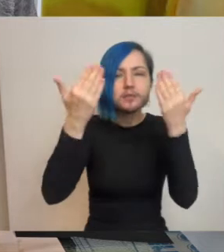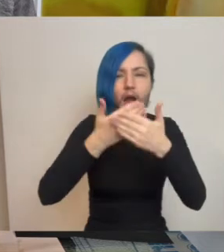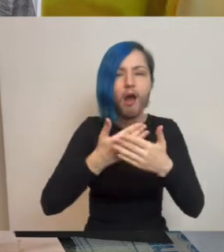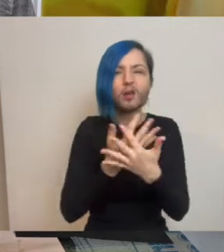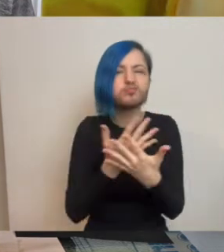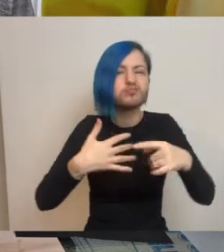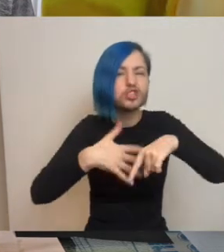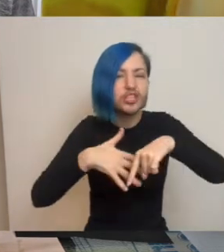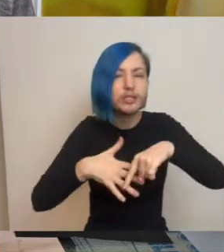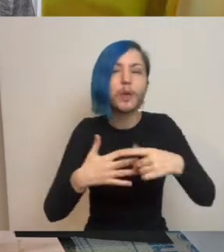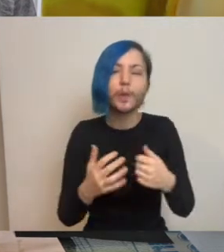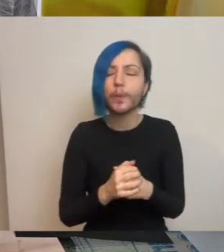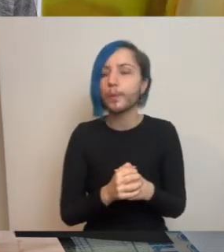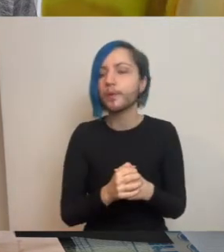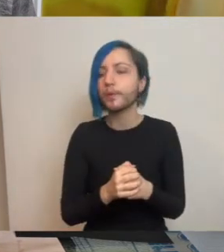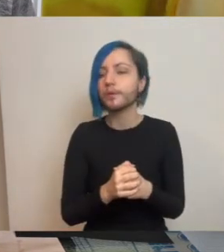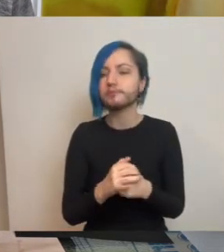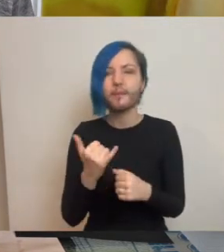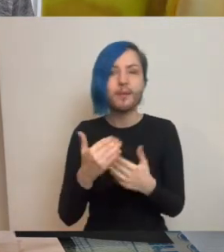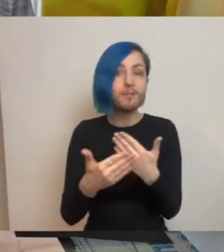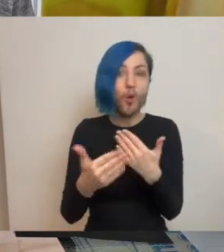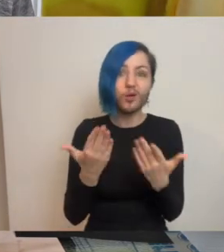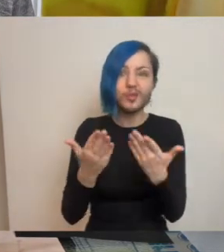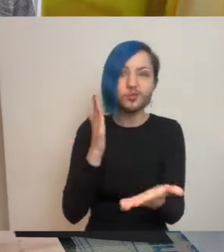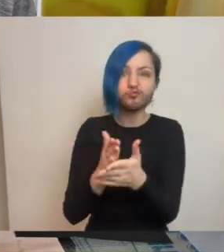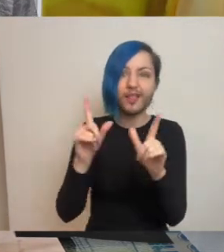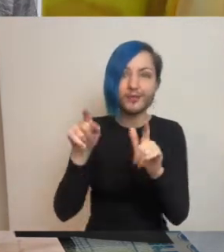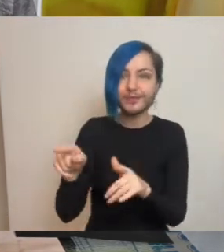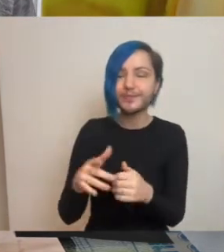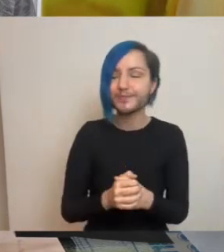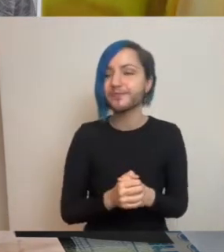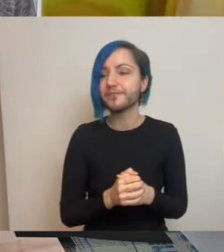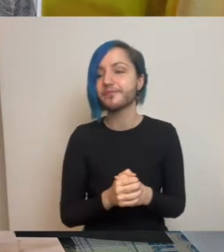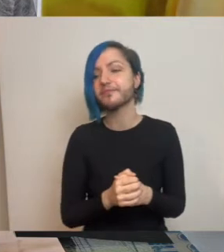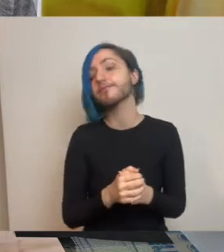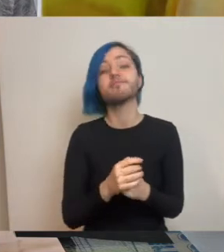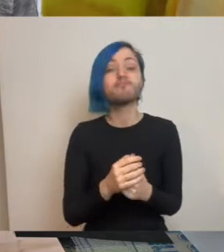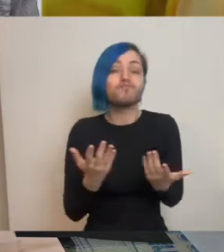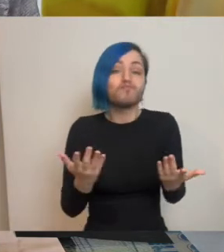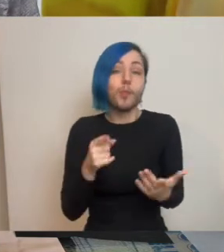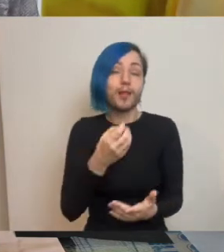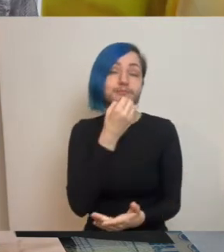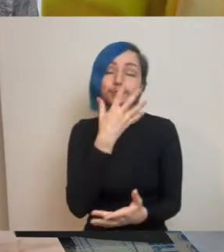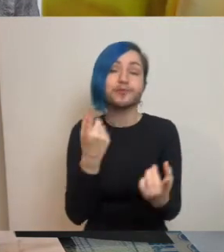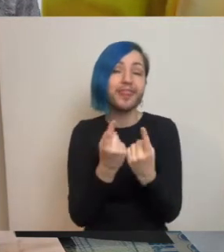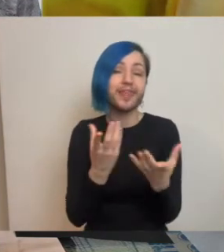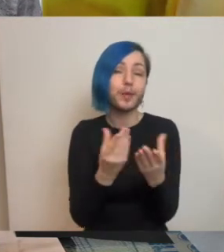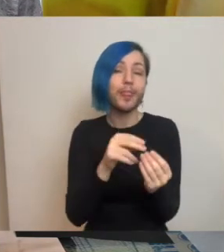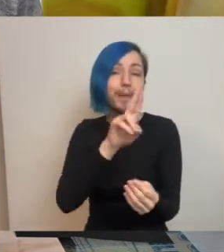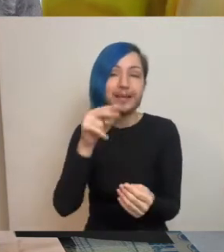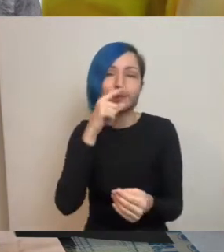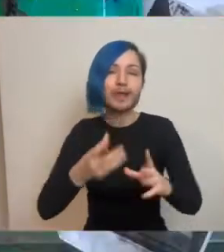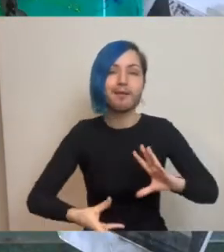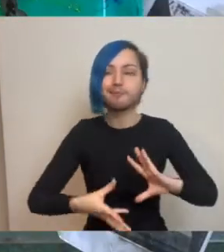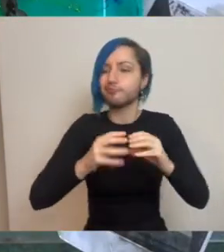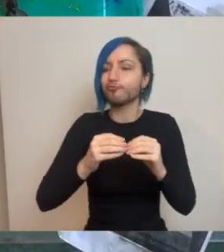say. Probably a bit more than there is, really. But that's the beauty of painting. You can just make up your own thing towards the